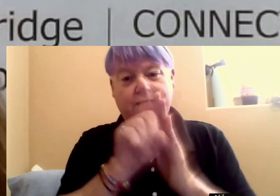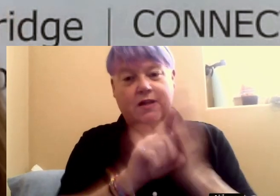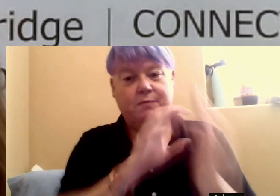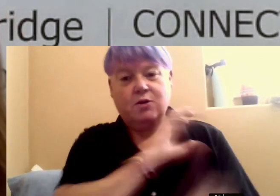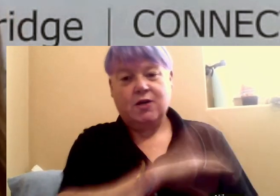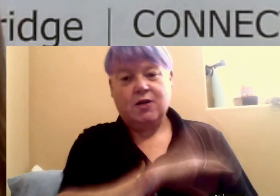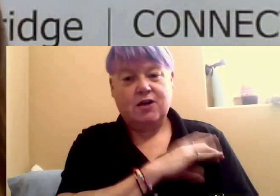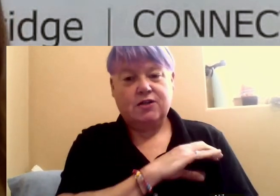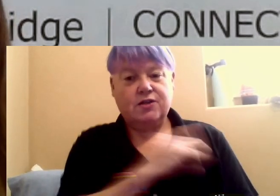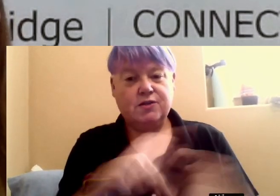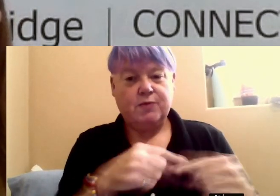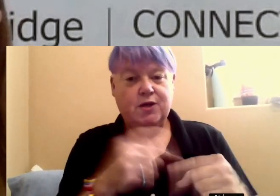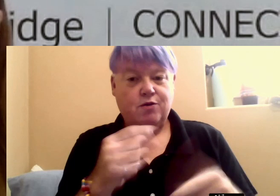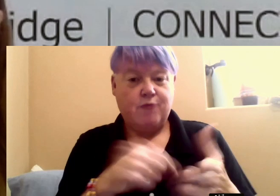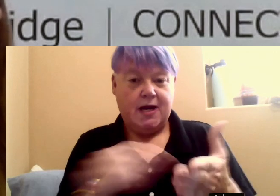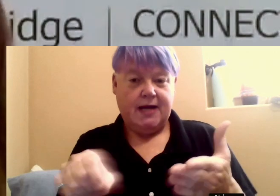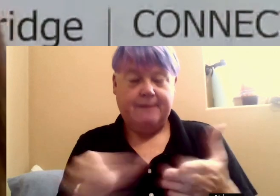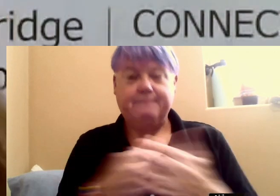when you're writing.